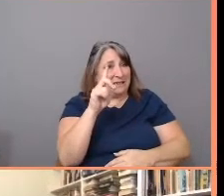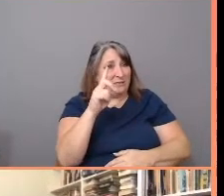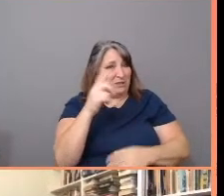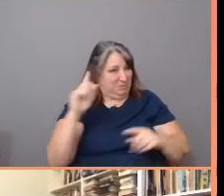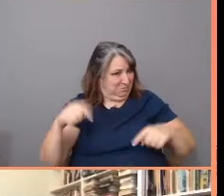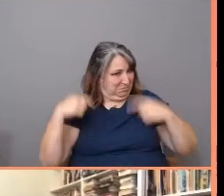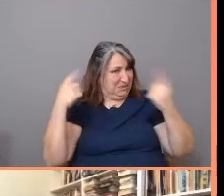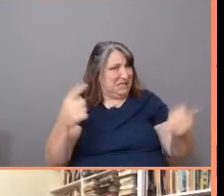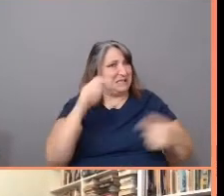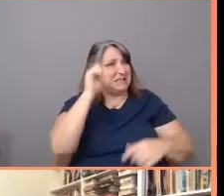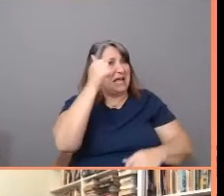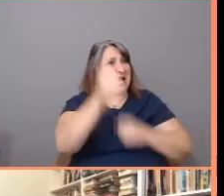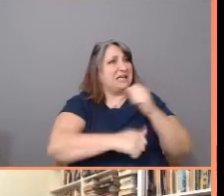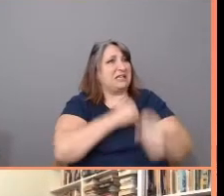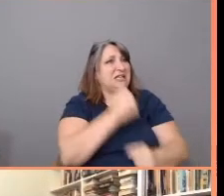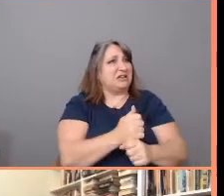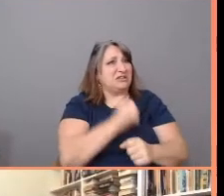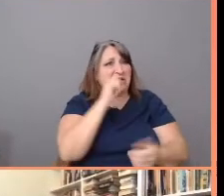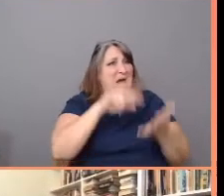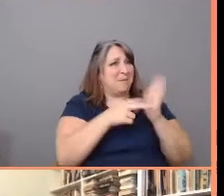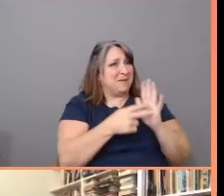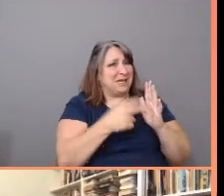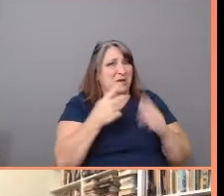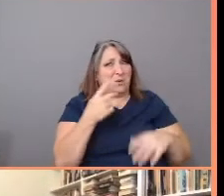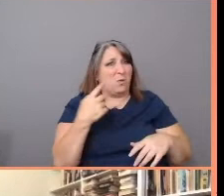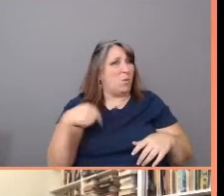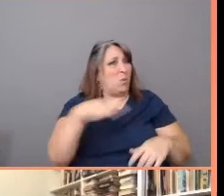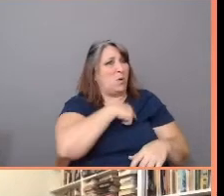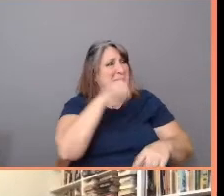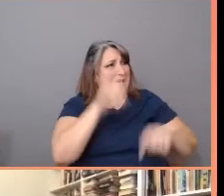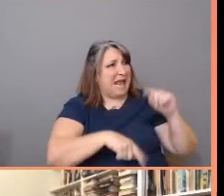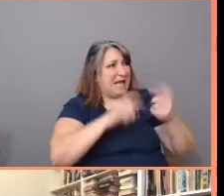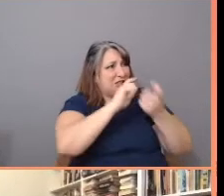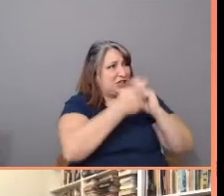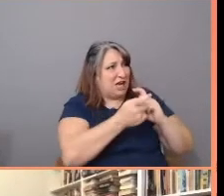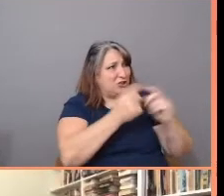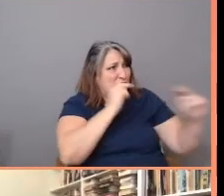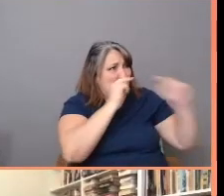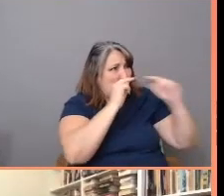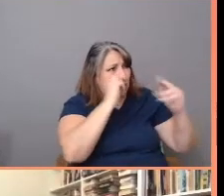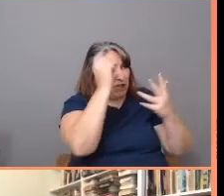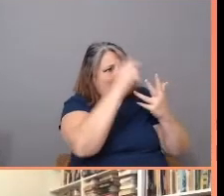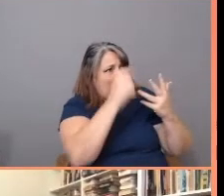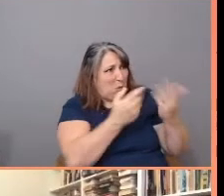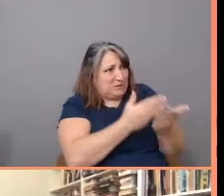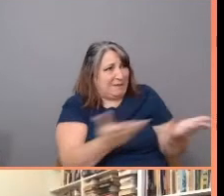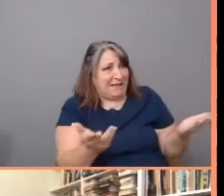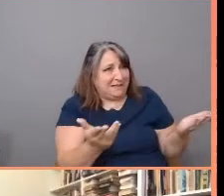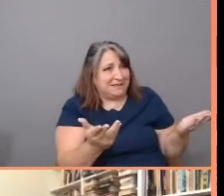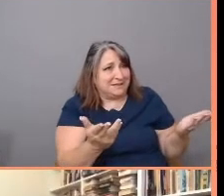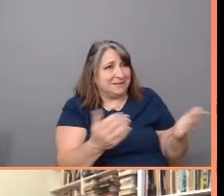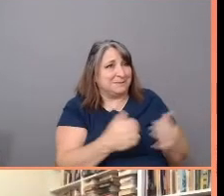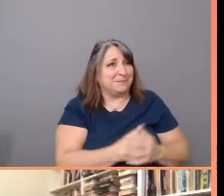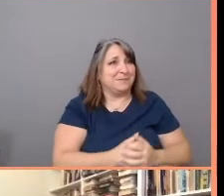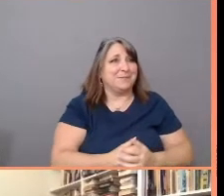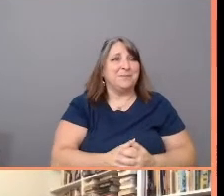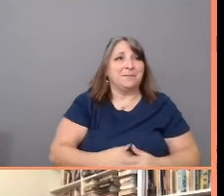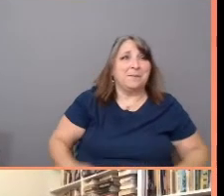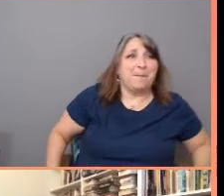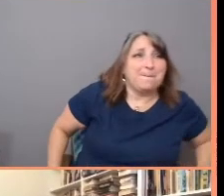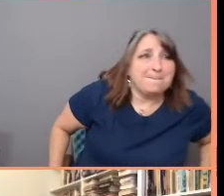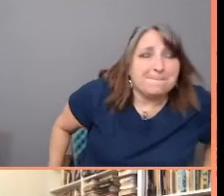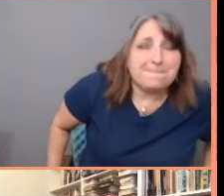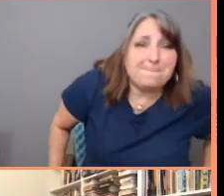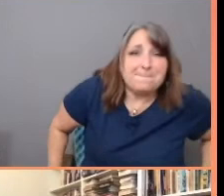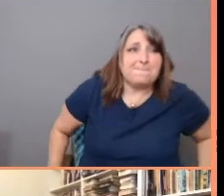not a reason to not negotiate those things or change those things. So, and there were, and we